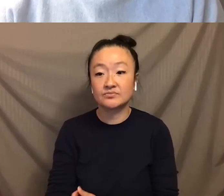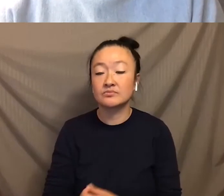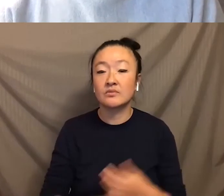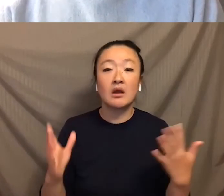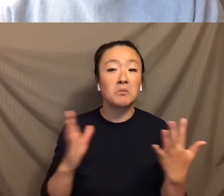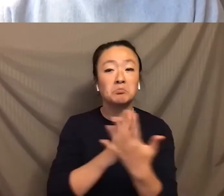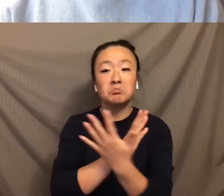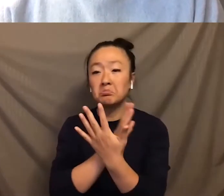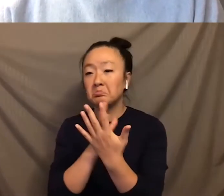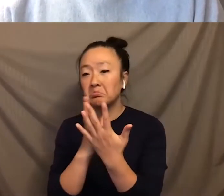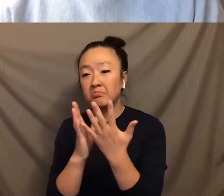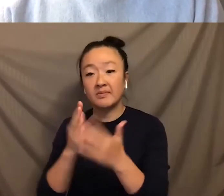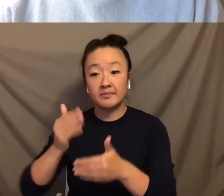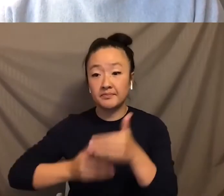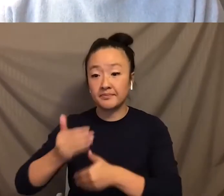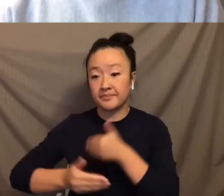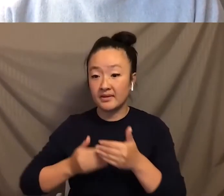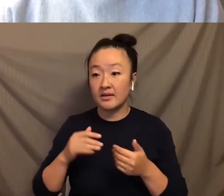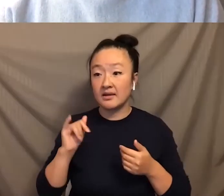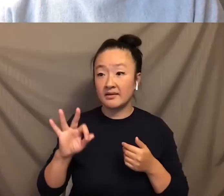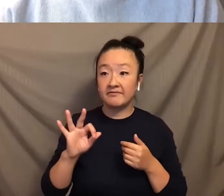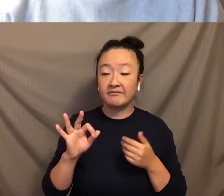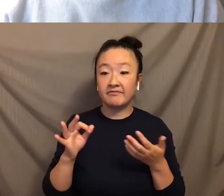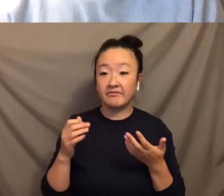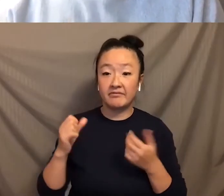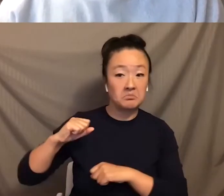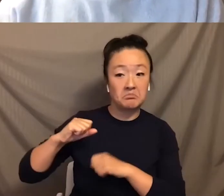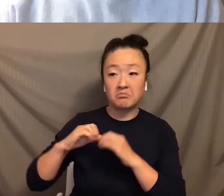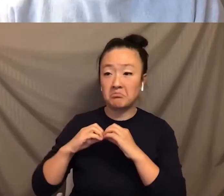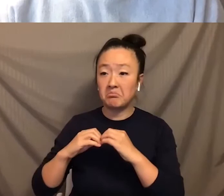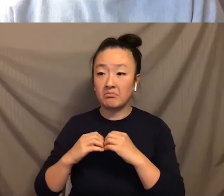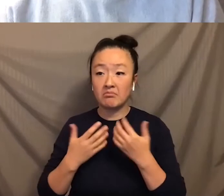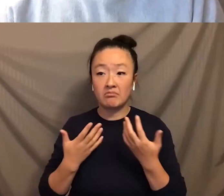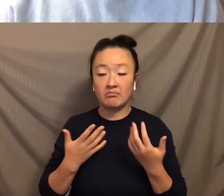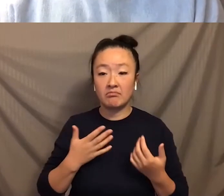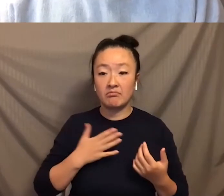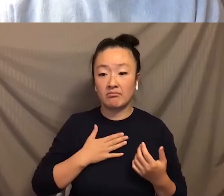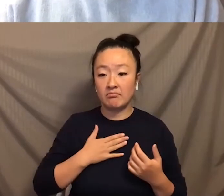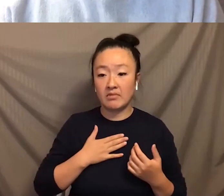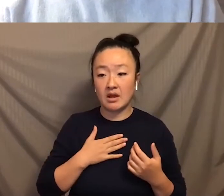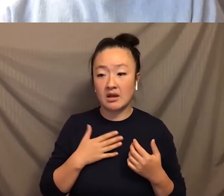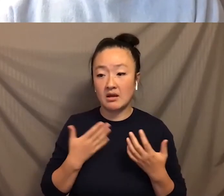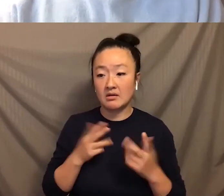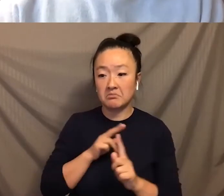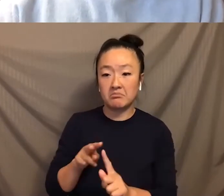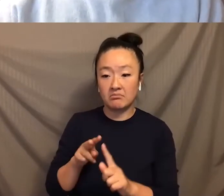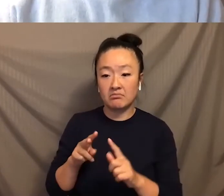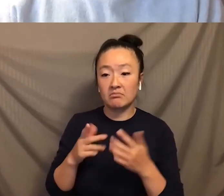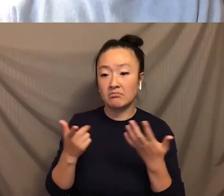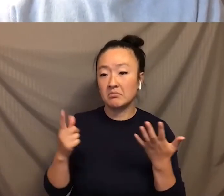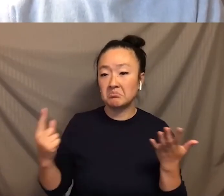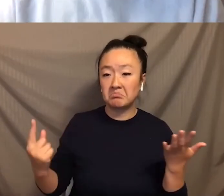process, if there was ever any pushback from my end in terms of any perceived